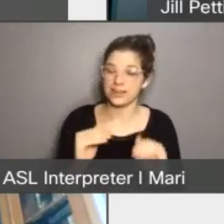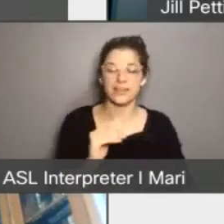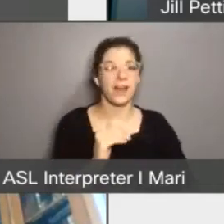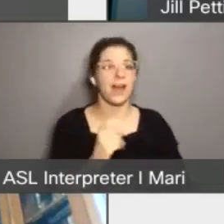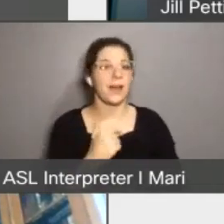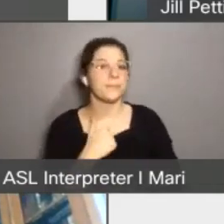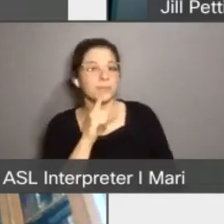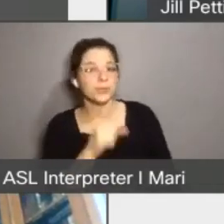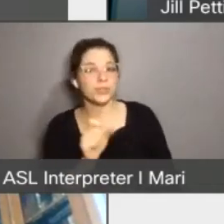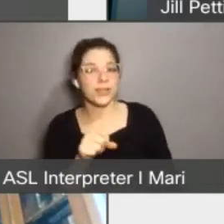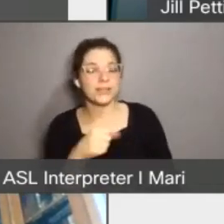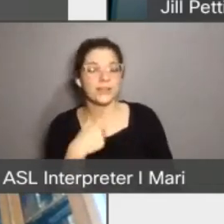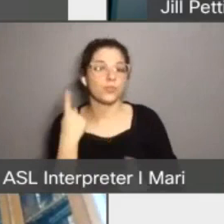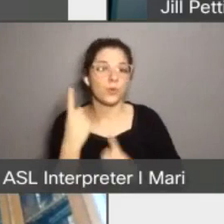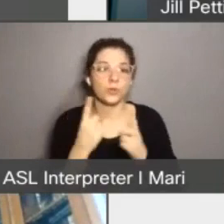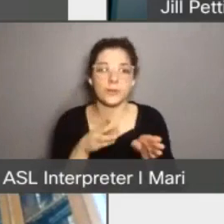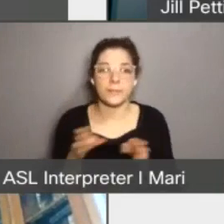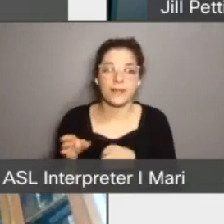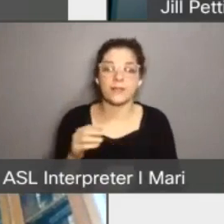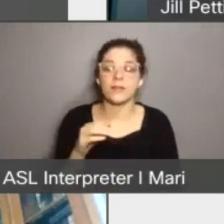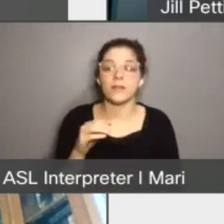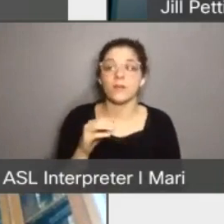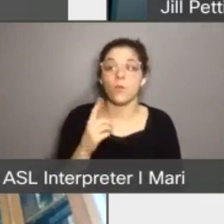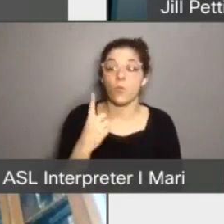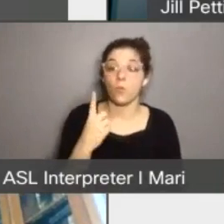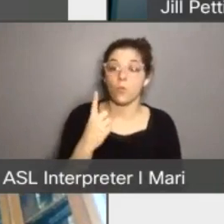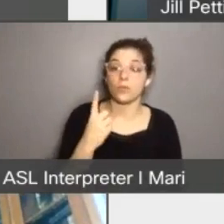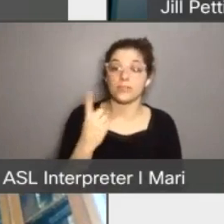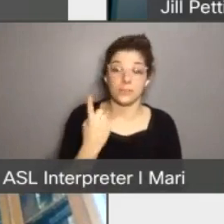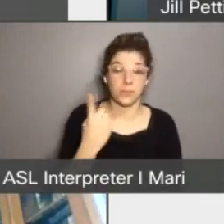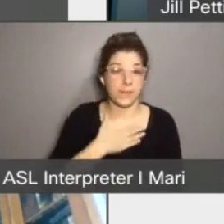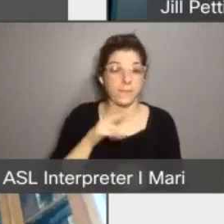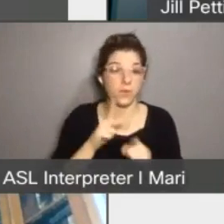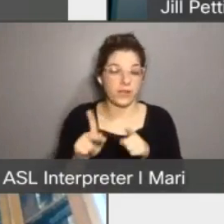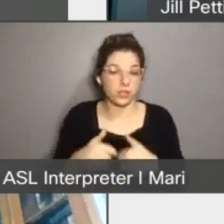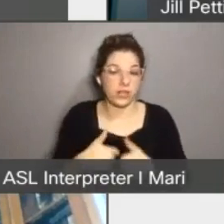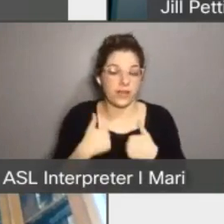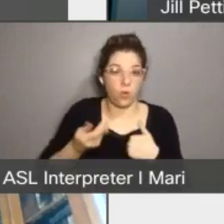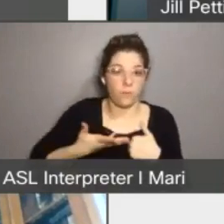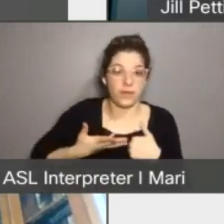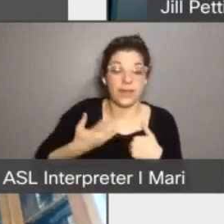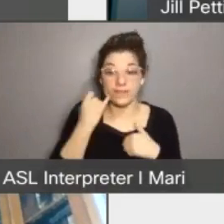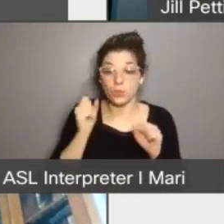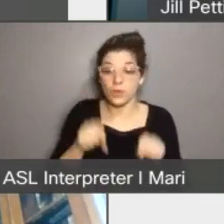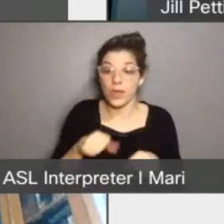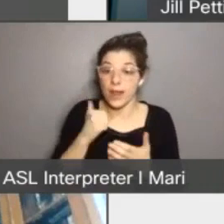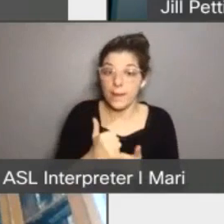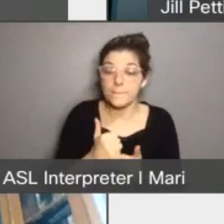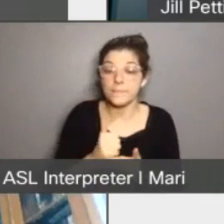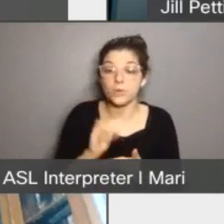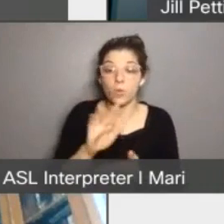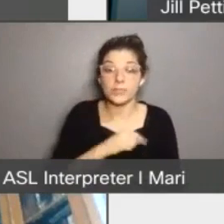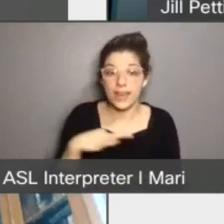sure they do. I just was wondering what the plans were. You know, that somebody in my professional life once told me, if you can help your